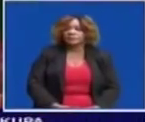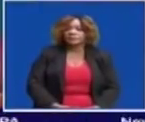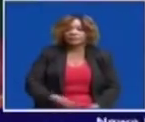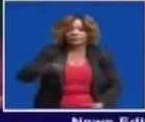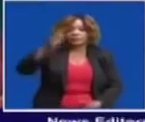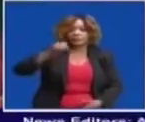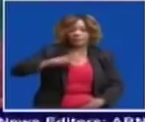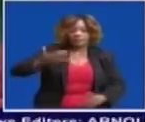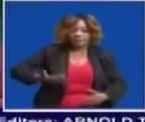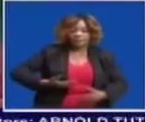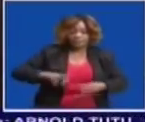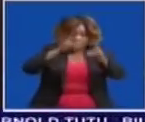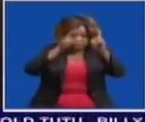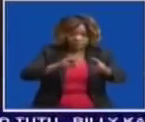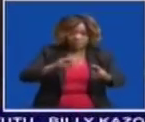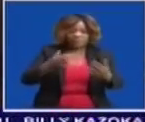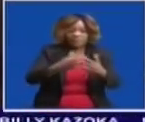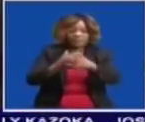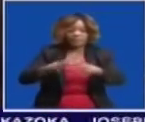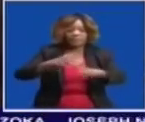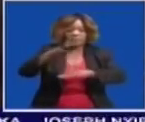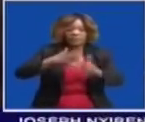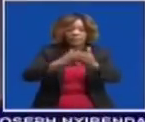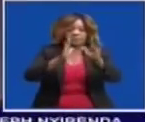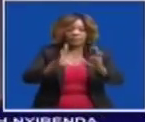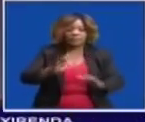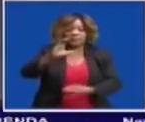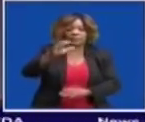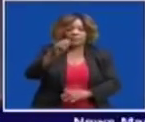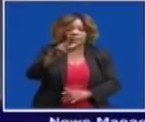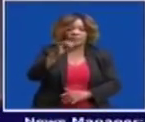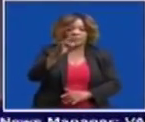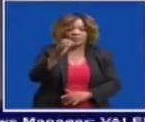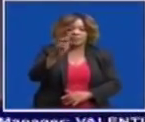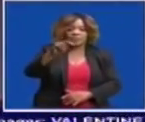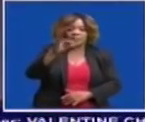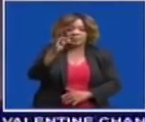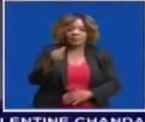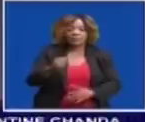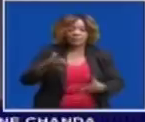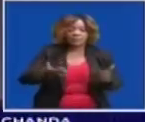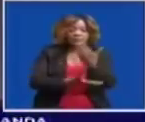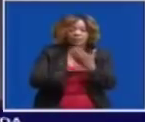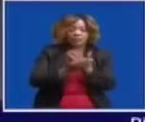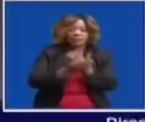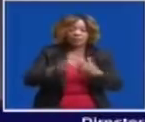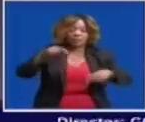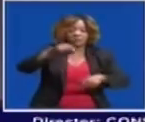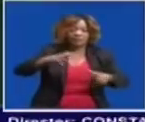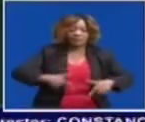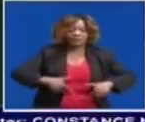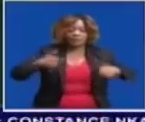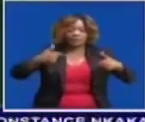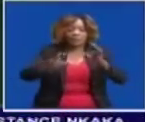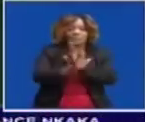And First Lady Esther Lungu has been honored by one of America's top leaders from California for her efforts in improving the quality of life for Zambians.